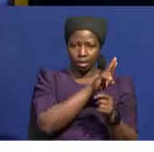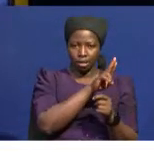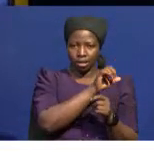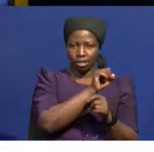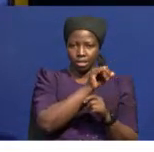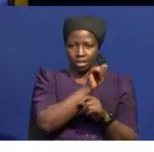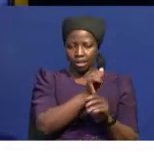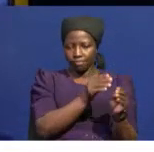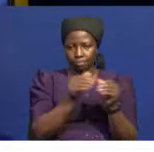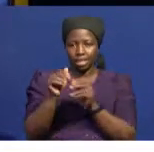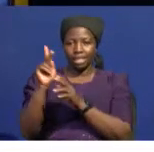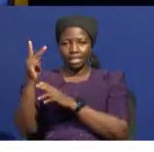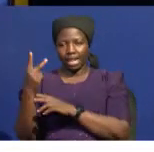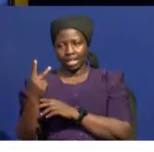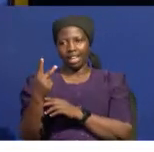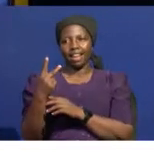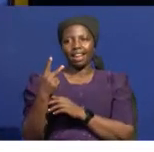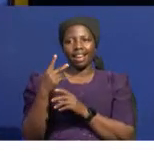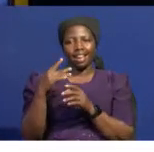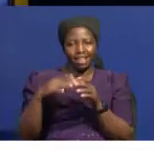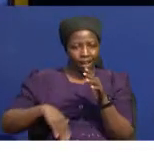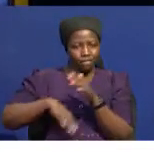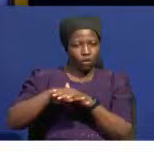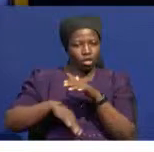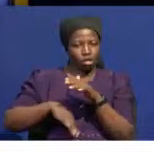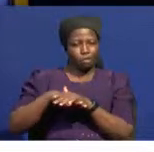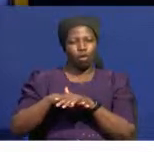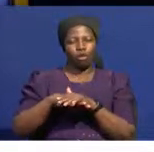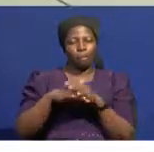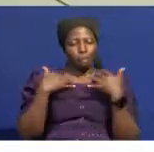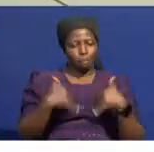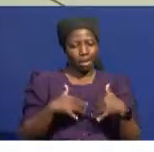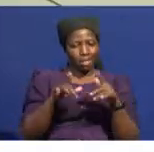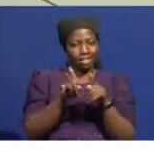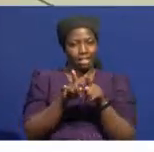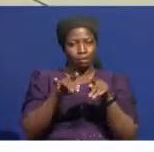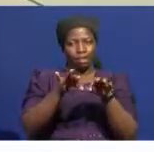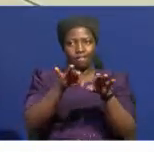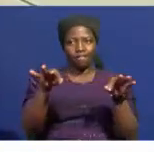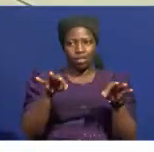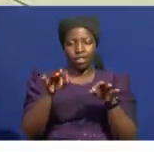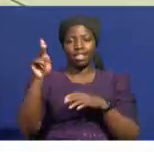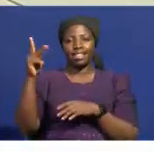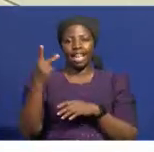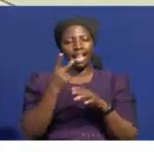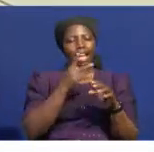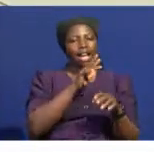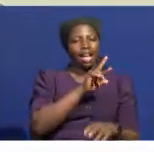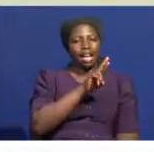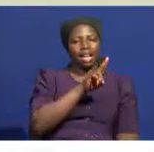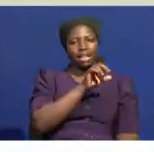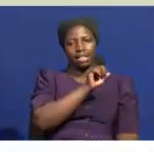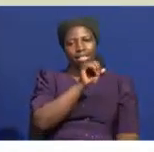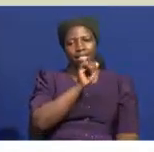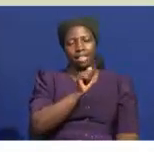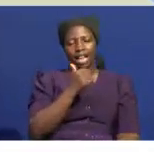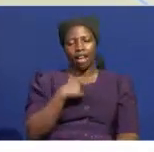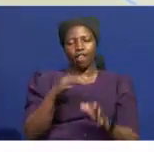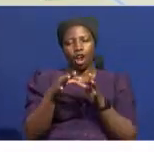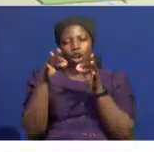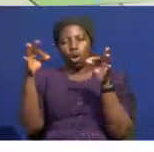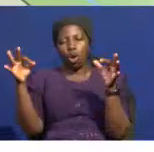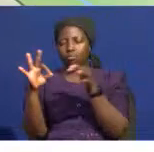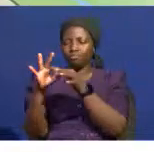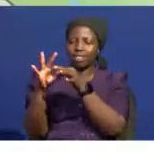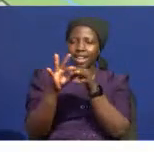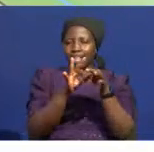friendly played at the same venue. Let's take a look. Kenya and Russia have had a long-standing relationship over the